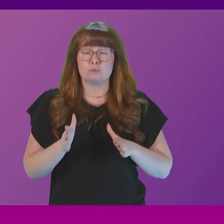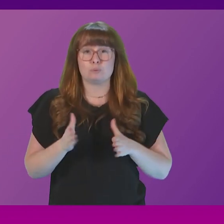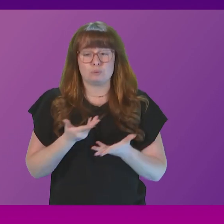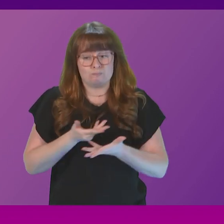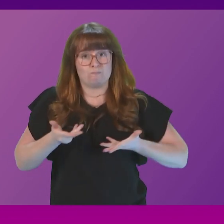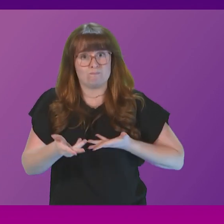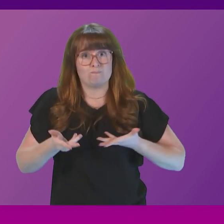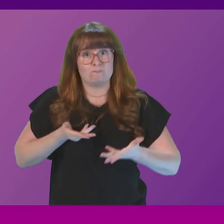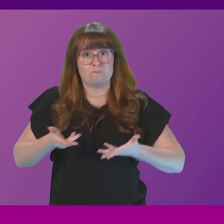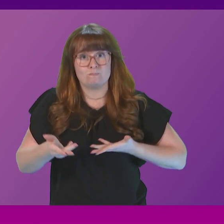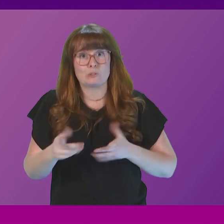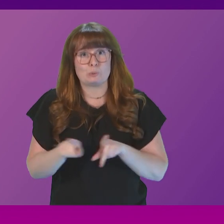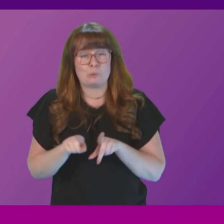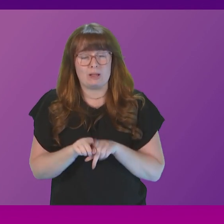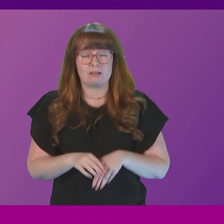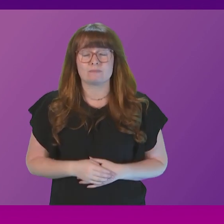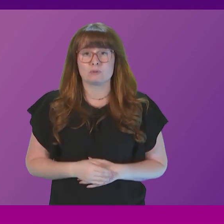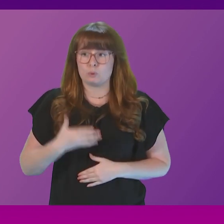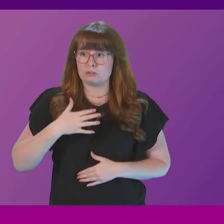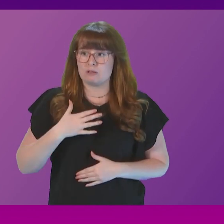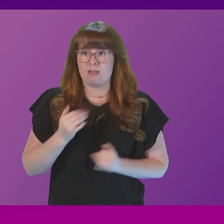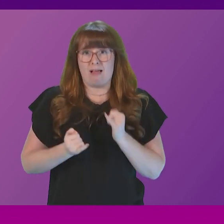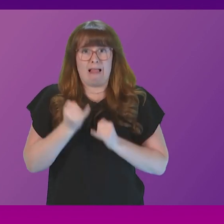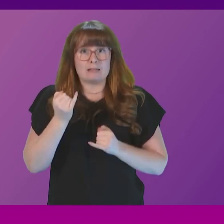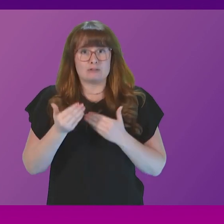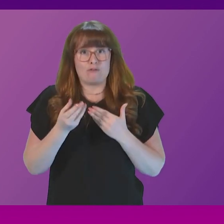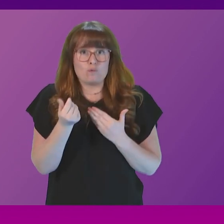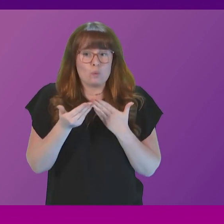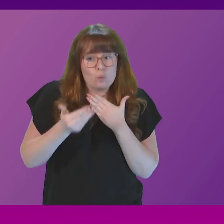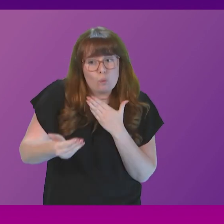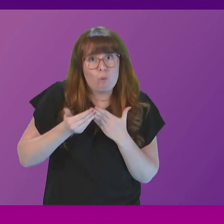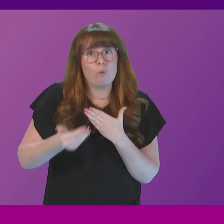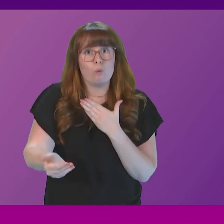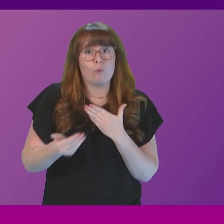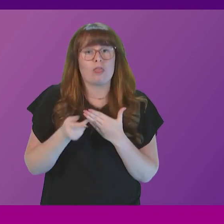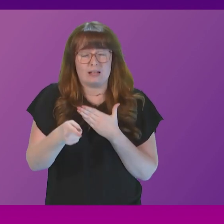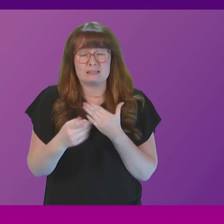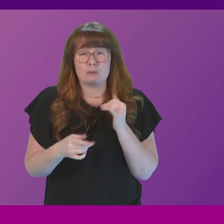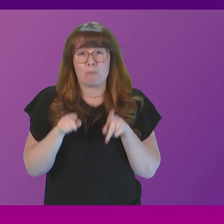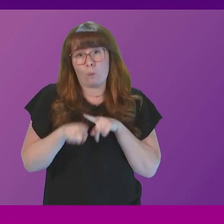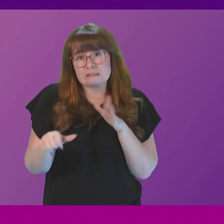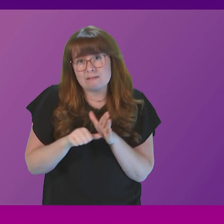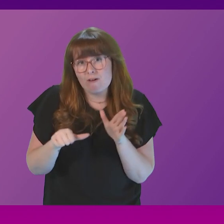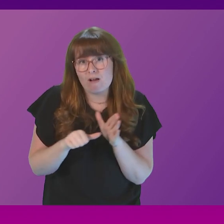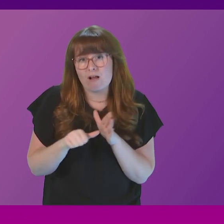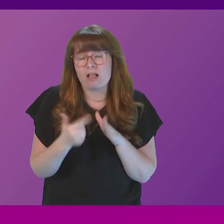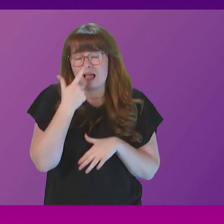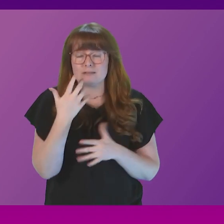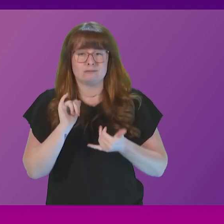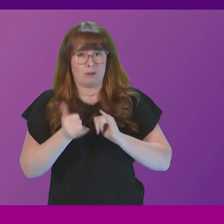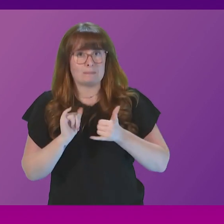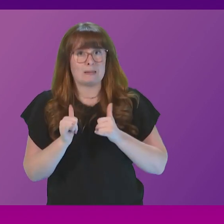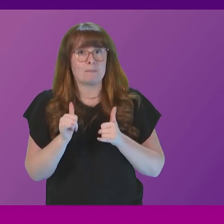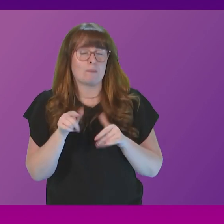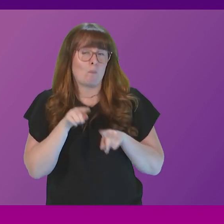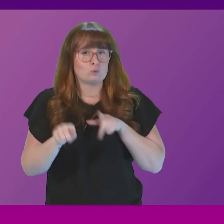on all sides in that regard. So it is that final kind of strait that we're in, which is going to, I think, be the